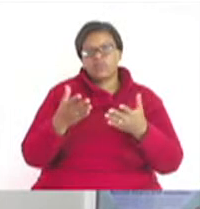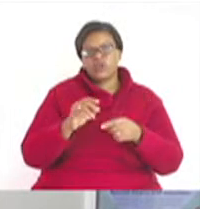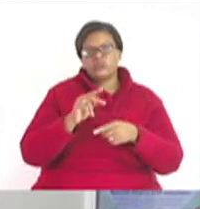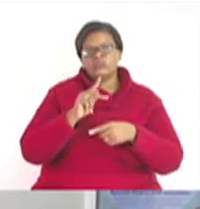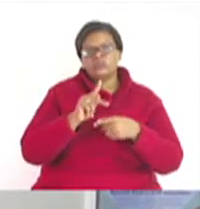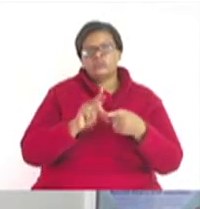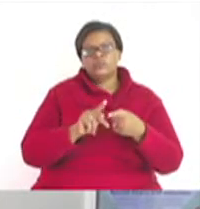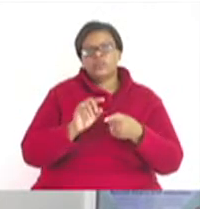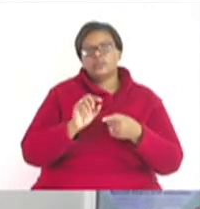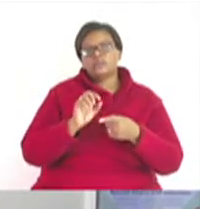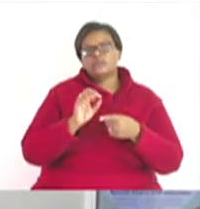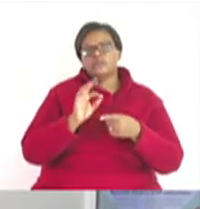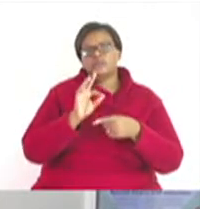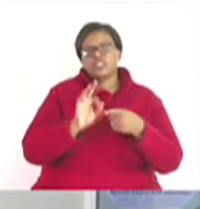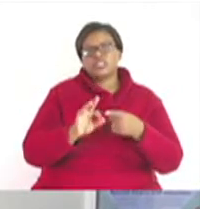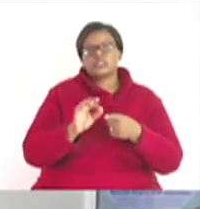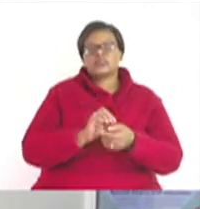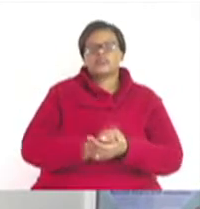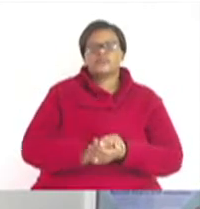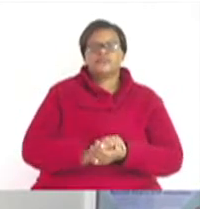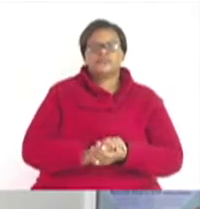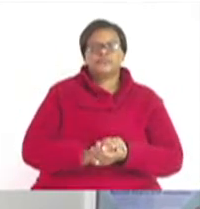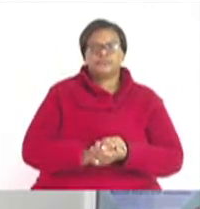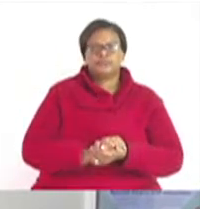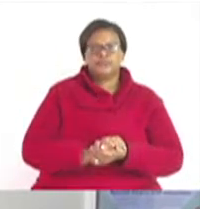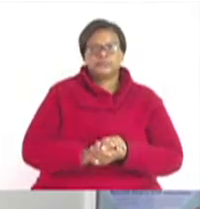or we can also say prime factors.